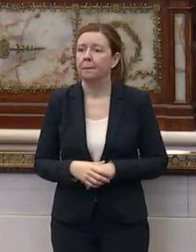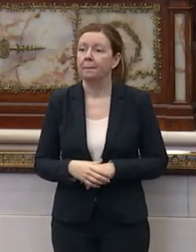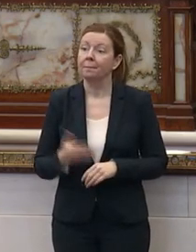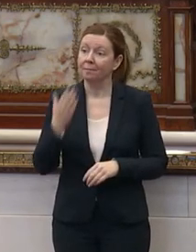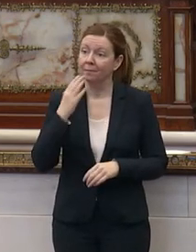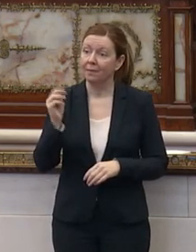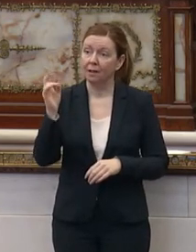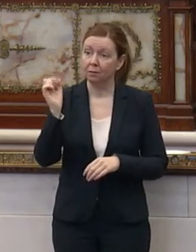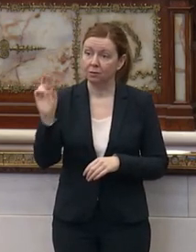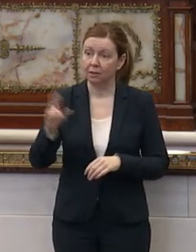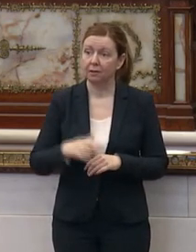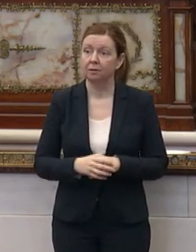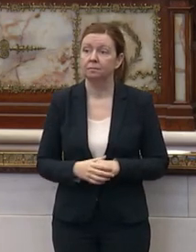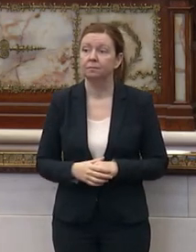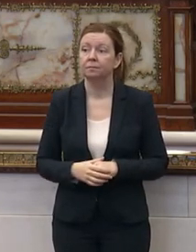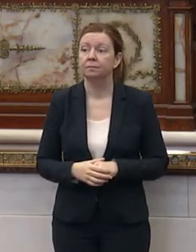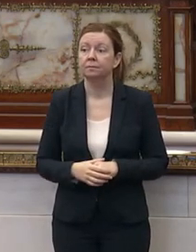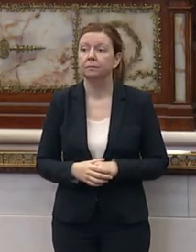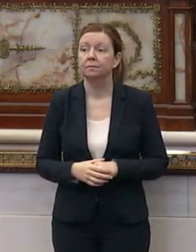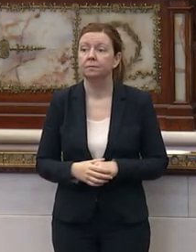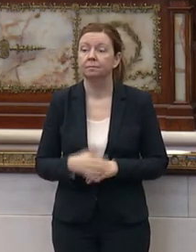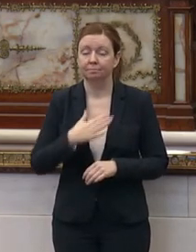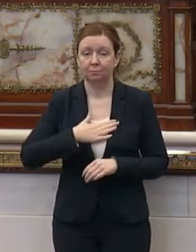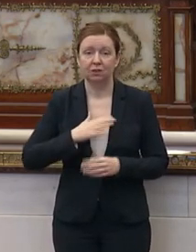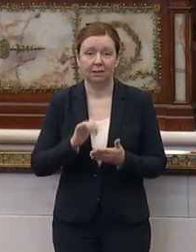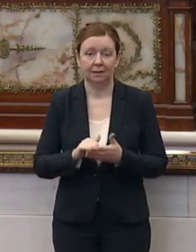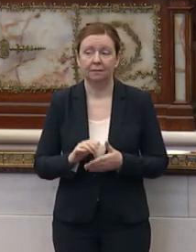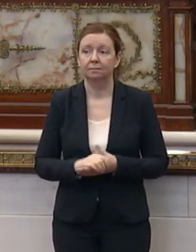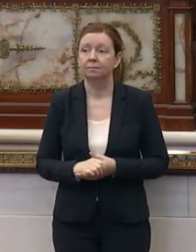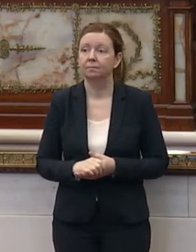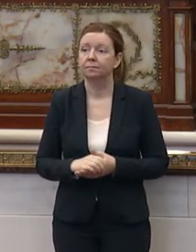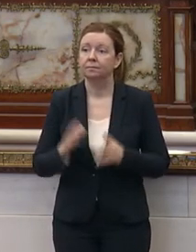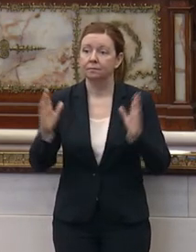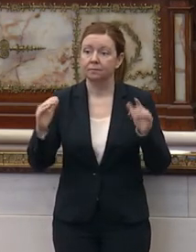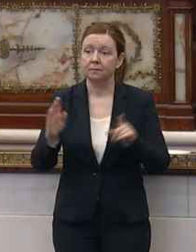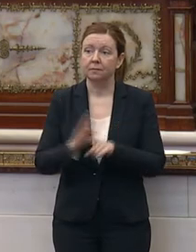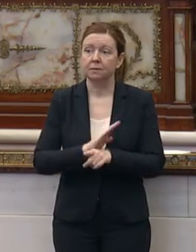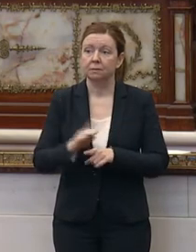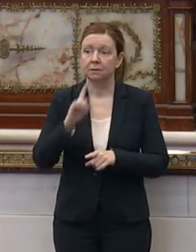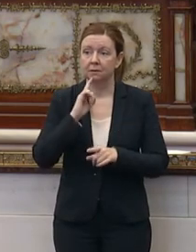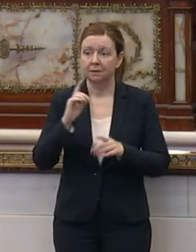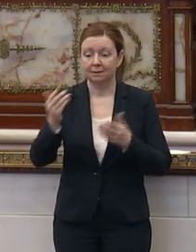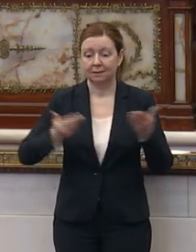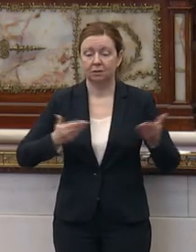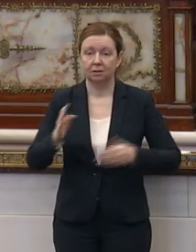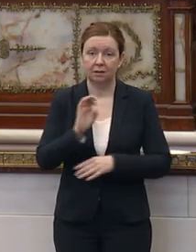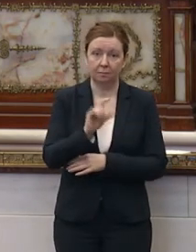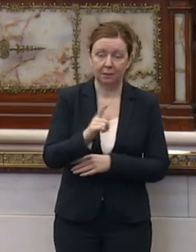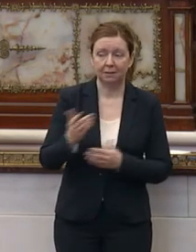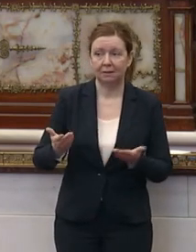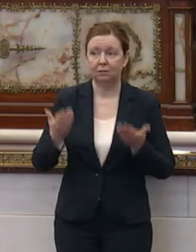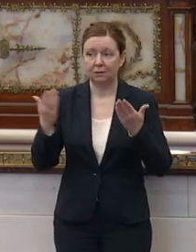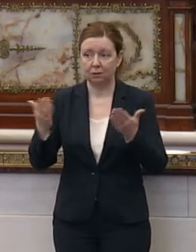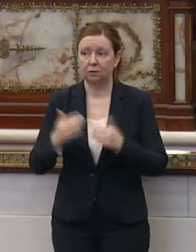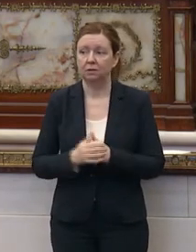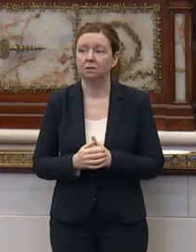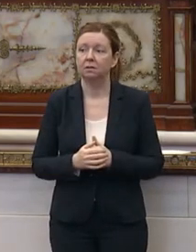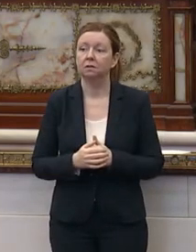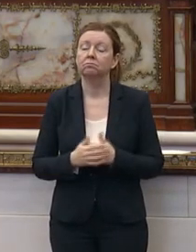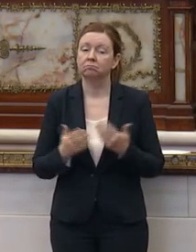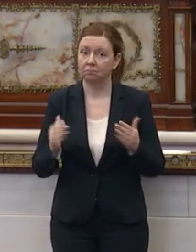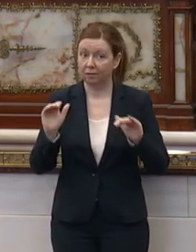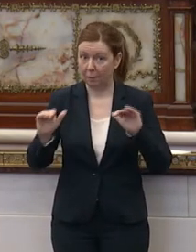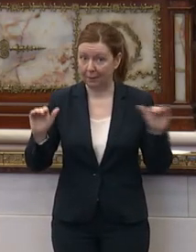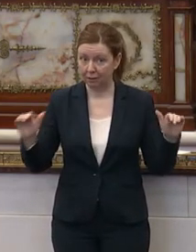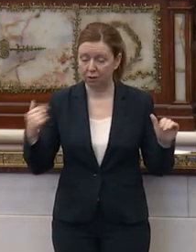Thank you, Mr. Decker. Appreciate that. And our next order of business is the introduction of bills and resolutions. And by way of